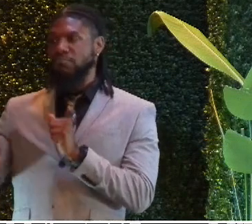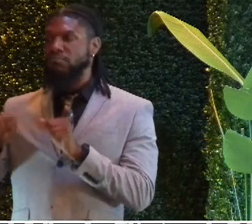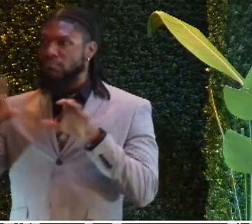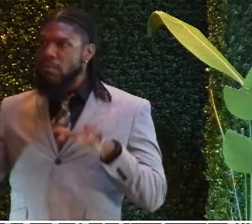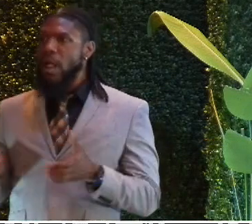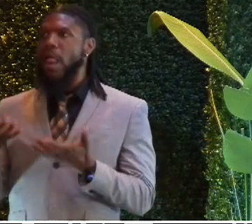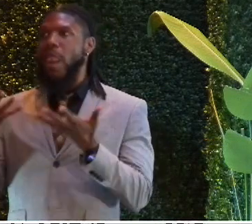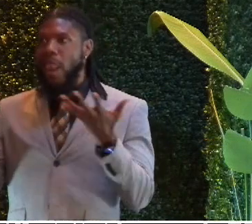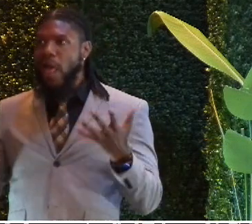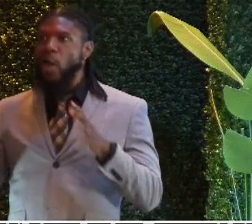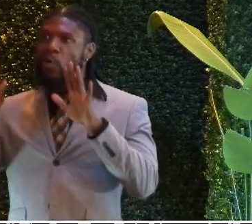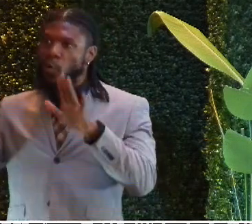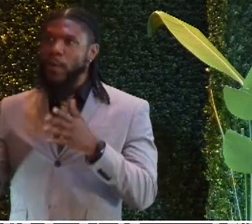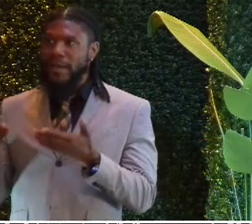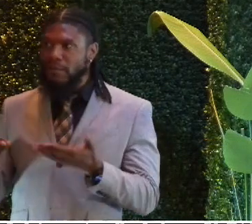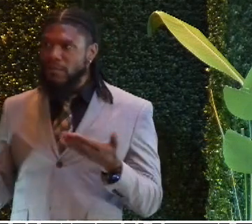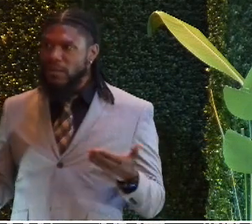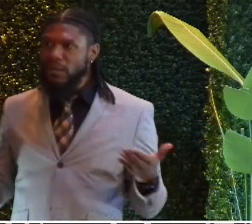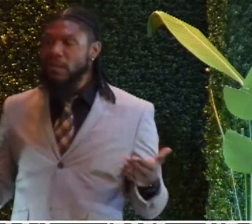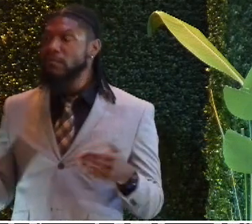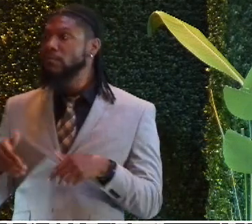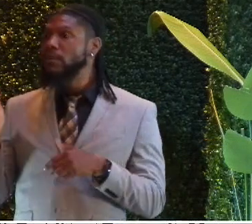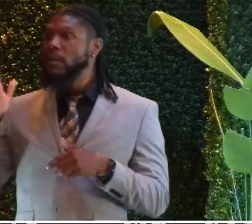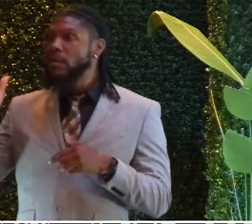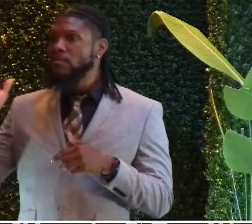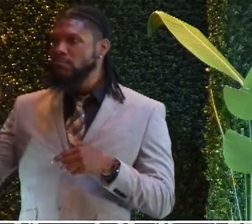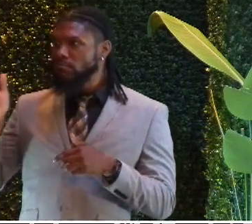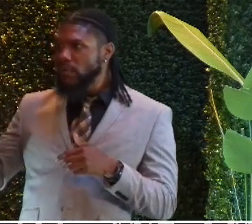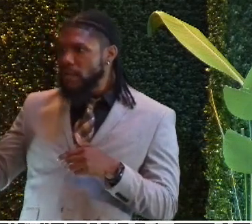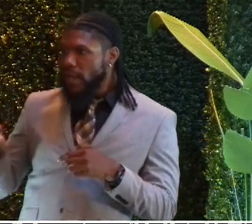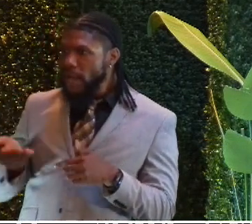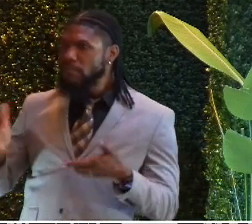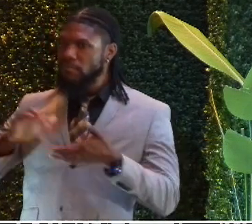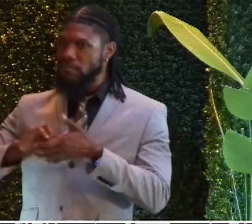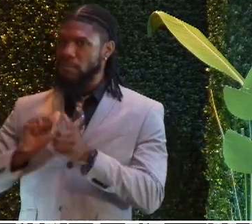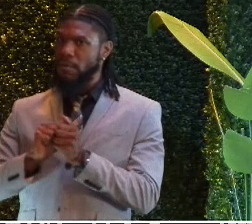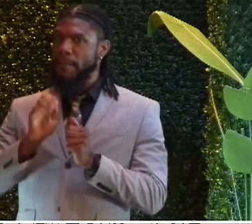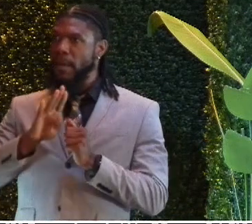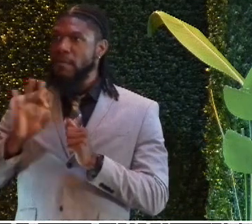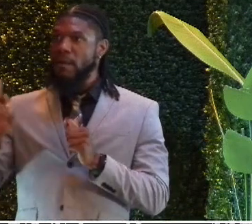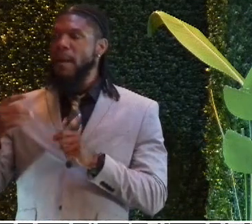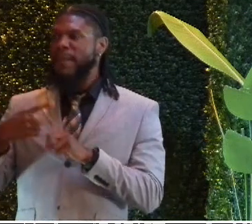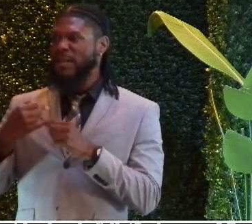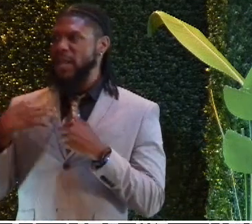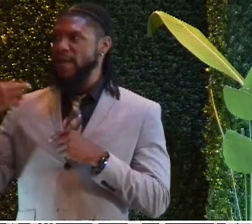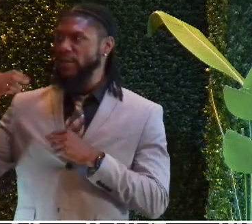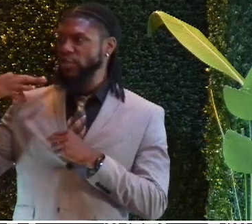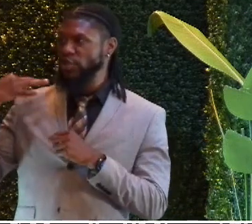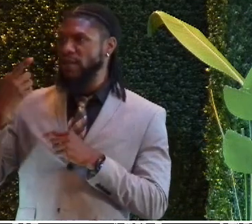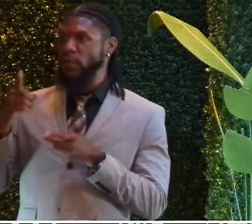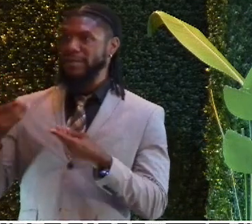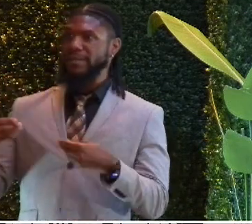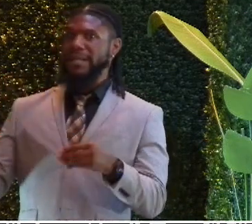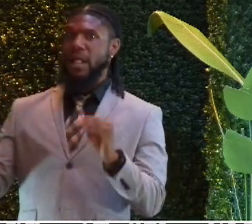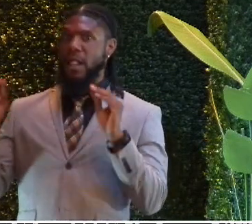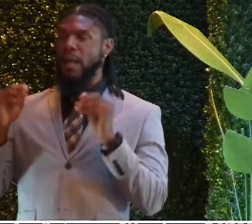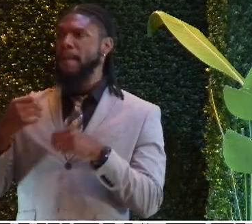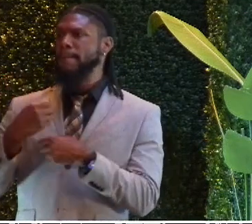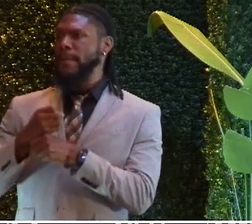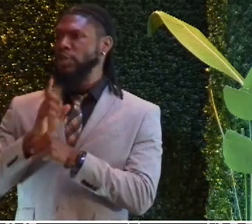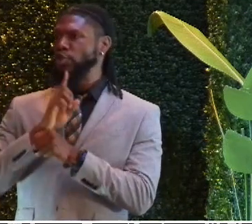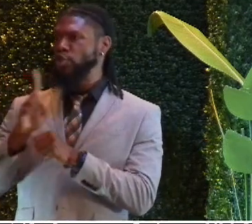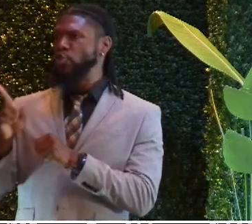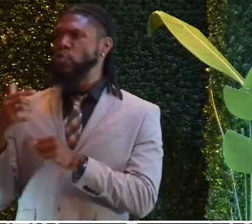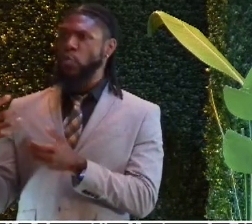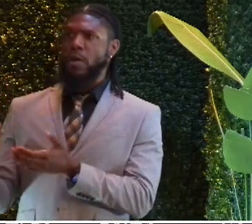t-shirts from them, but guess what? They did a collab with Black Feminist Futures and their shirts here for sale. So make sure you grab one. I think they're gonna post it